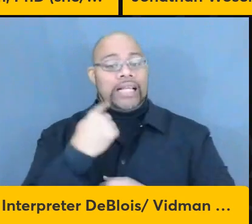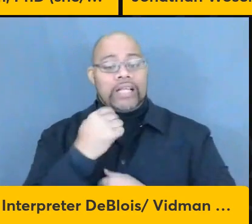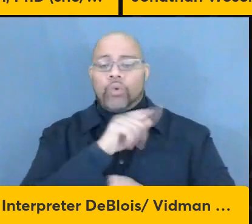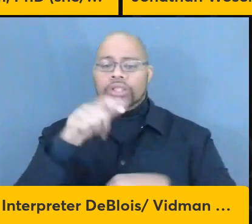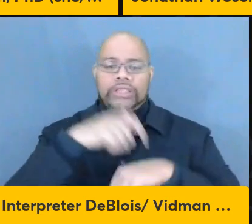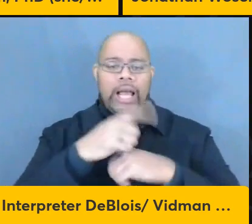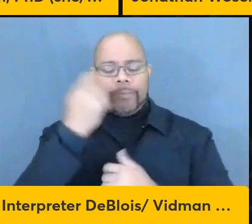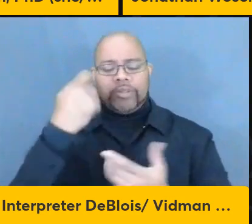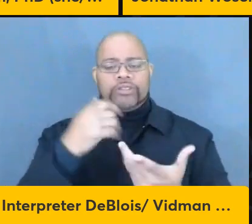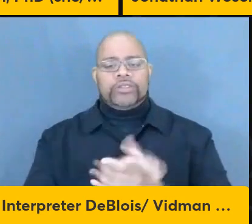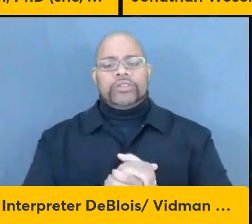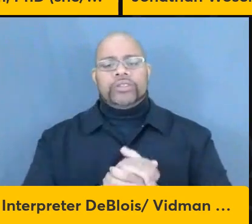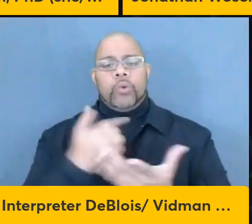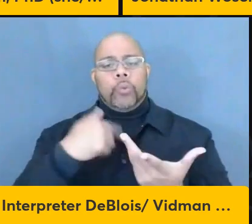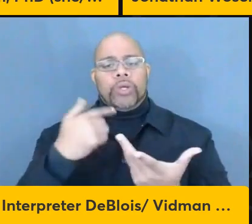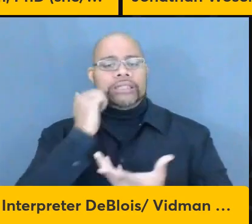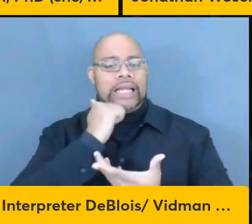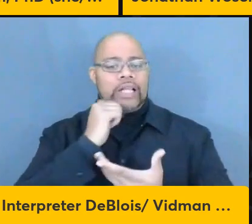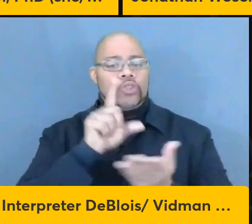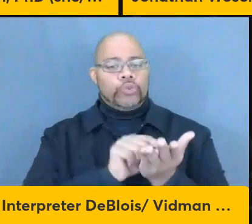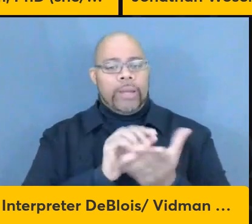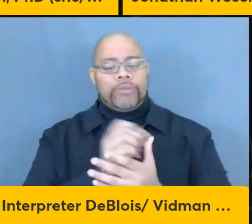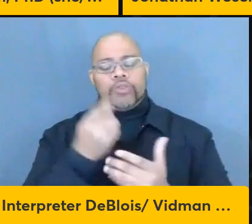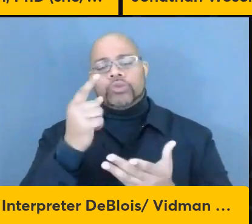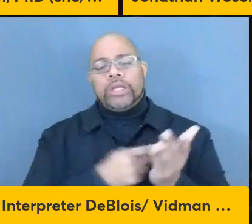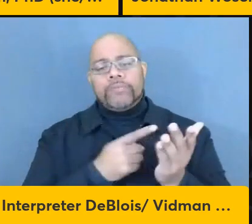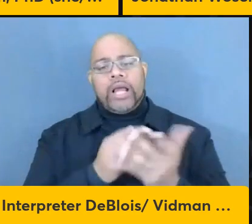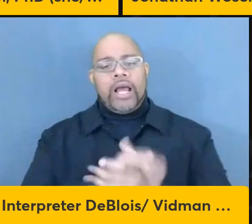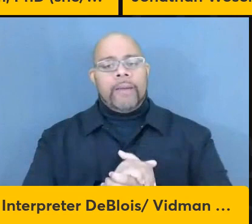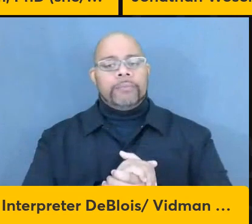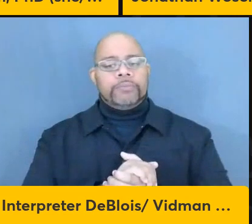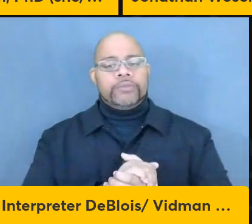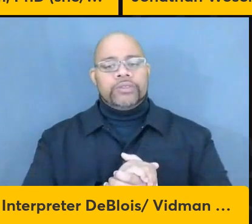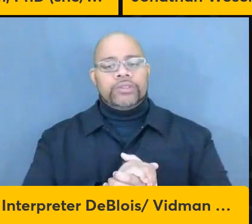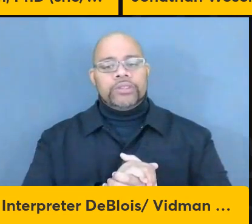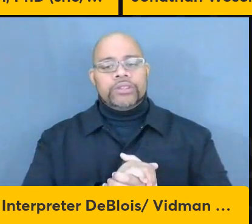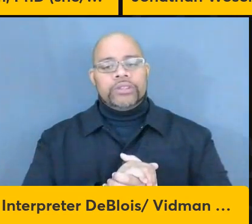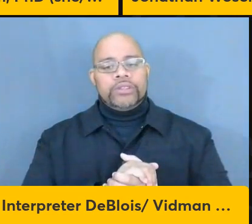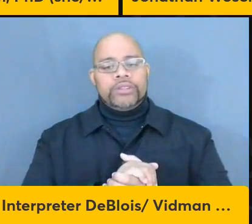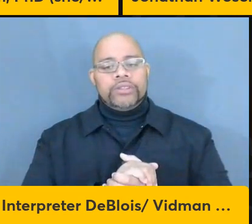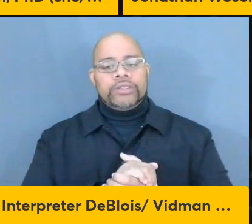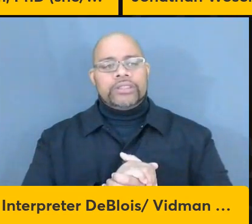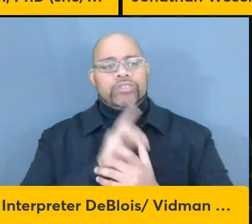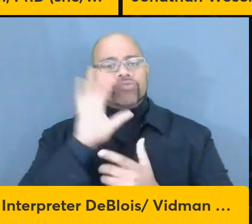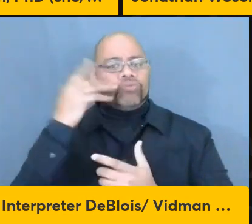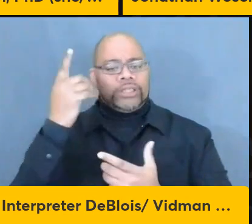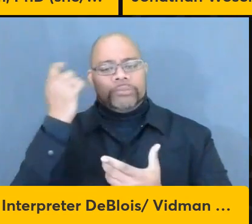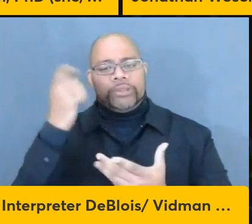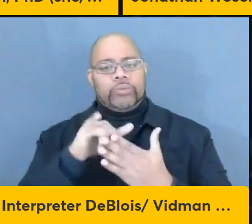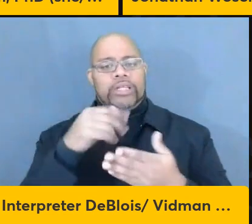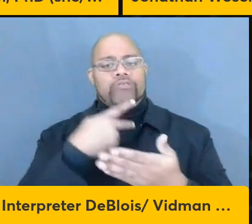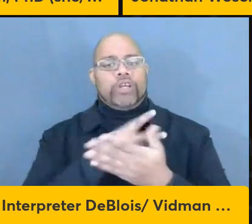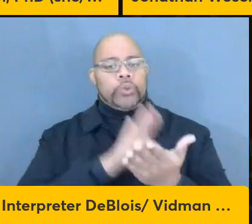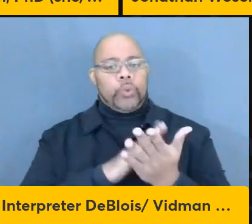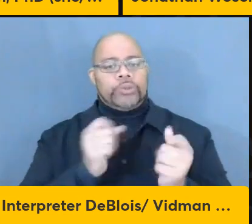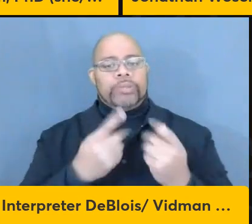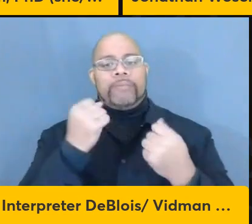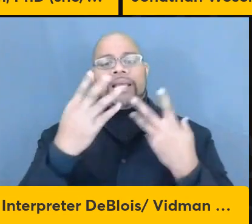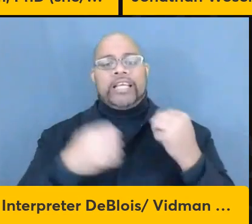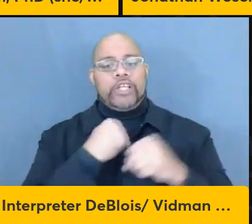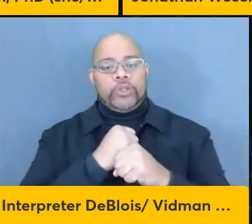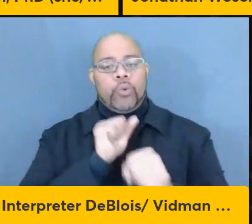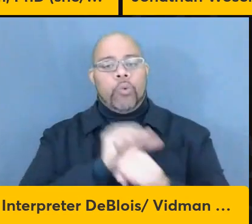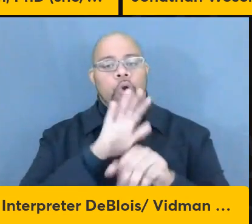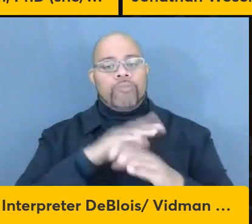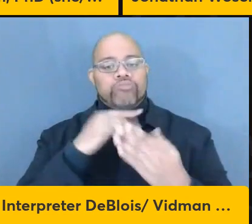time because we're a daily newspaper. So sometimes we're it's kind of crazy because in graduate school you spend years working